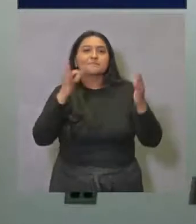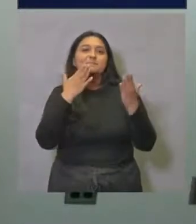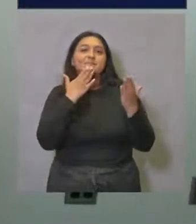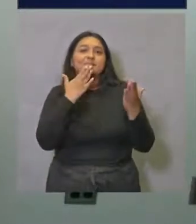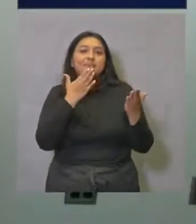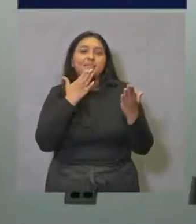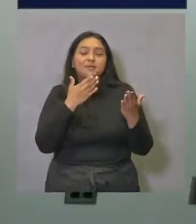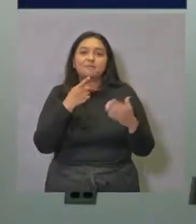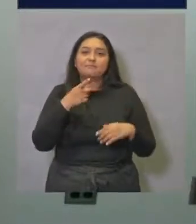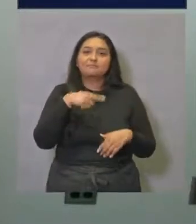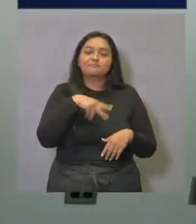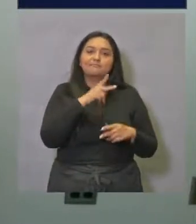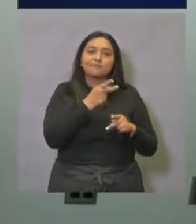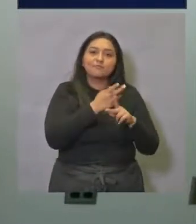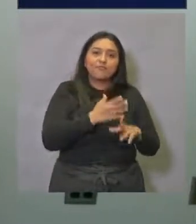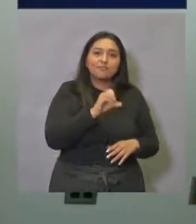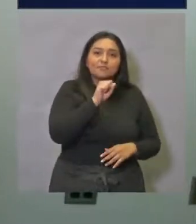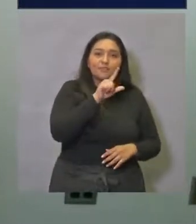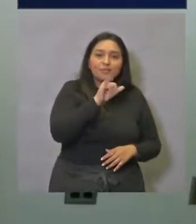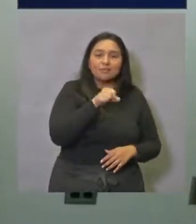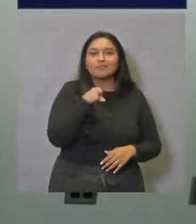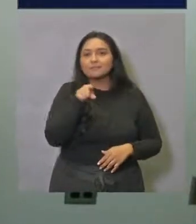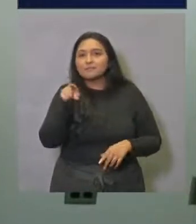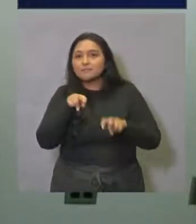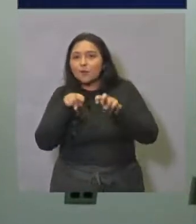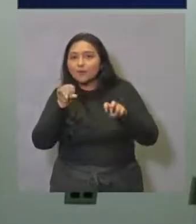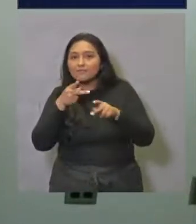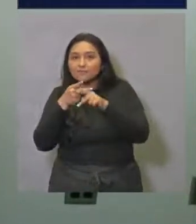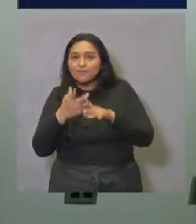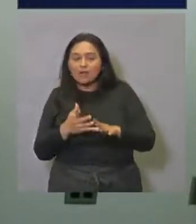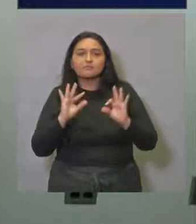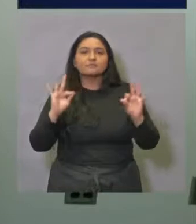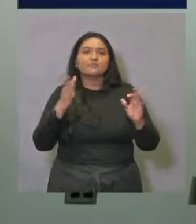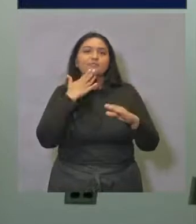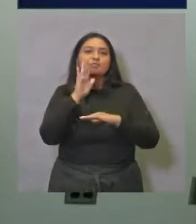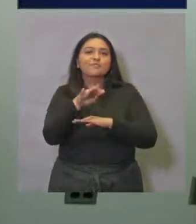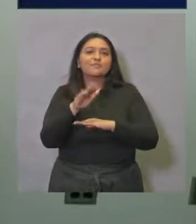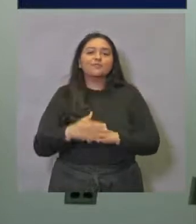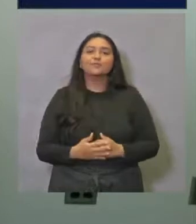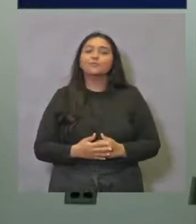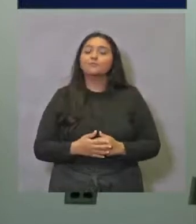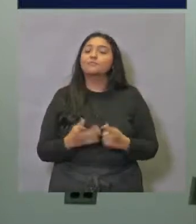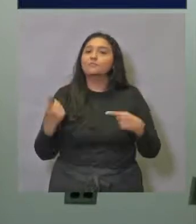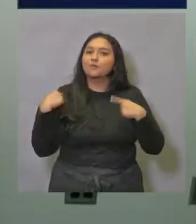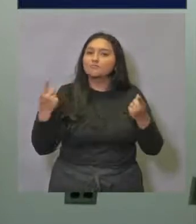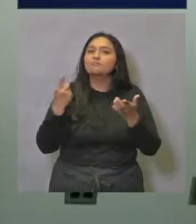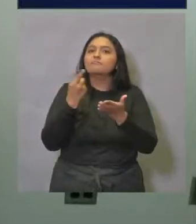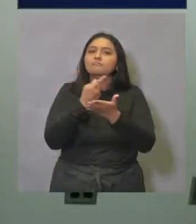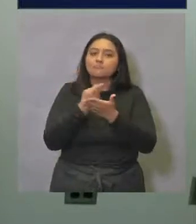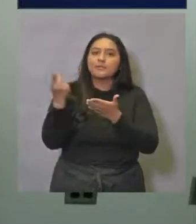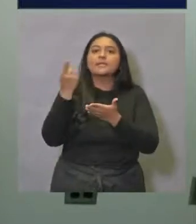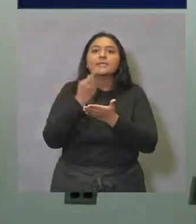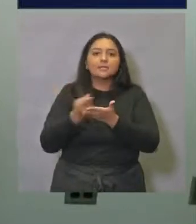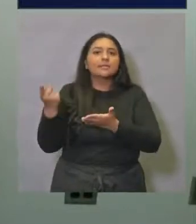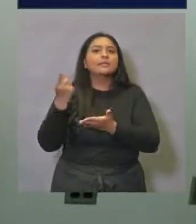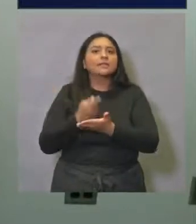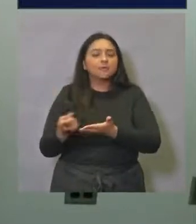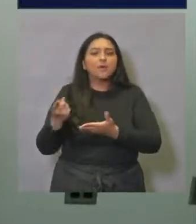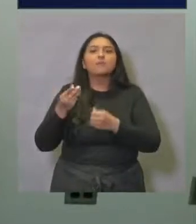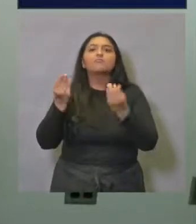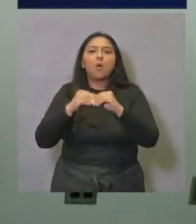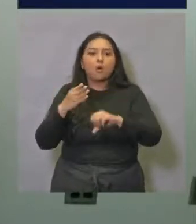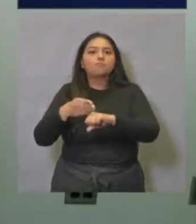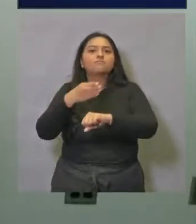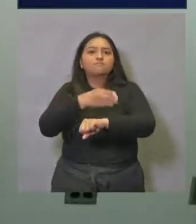the entire Board of Supervisors, and good afternoon. As each week passes, we continue to make progress in our recovery and our efforts